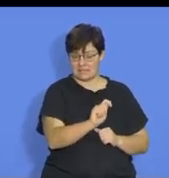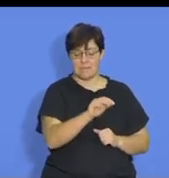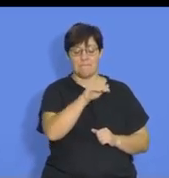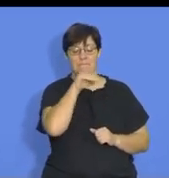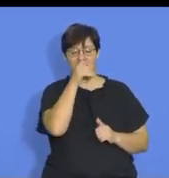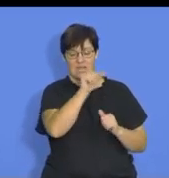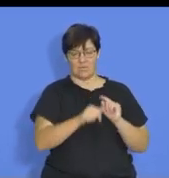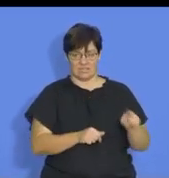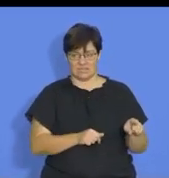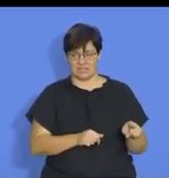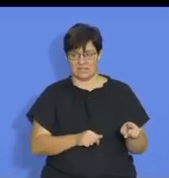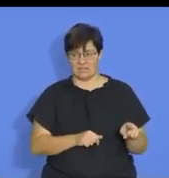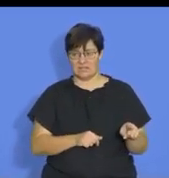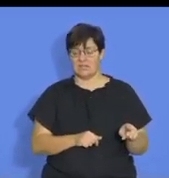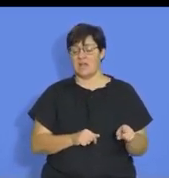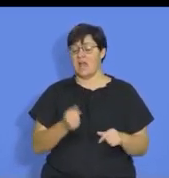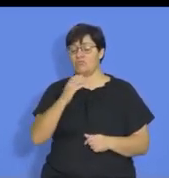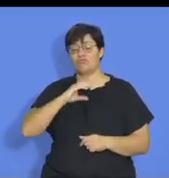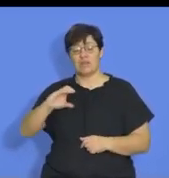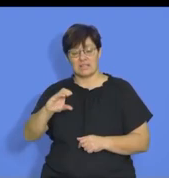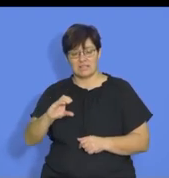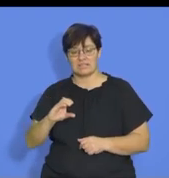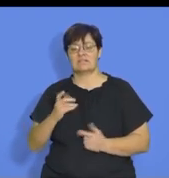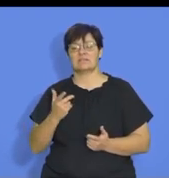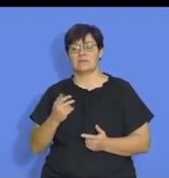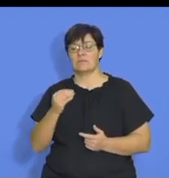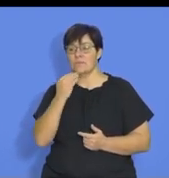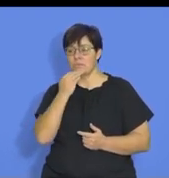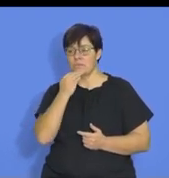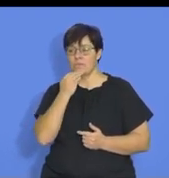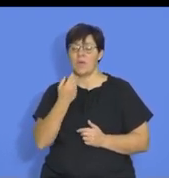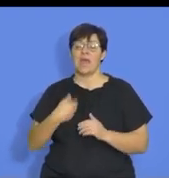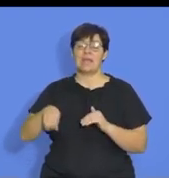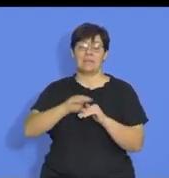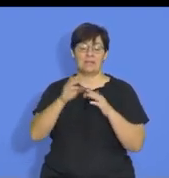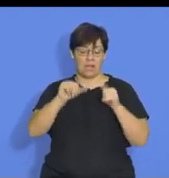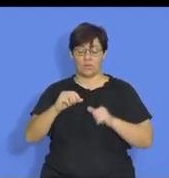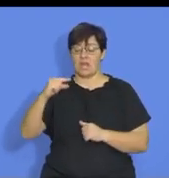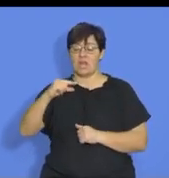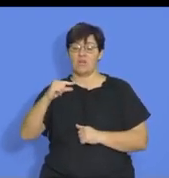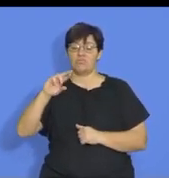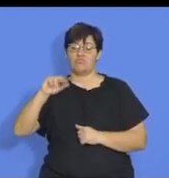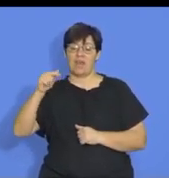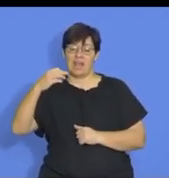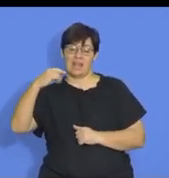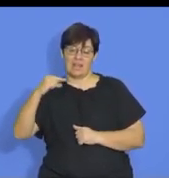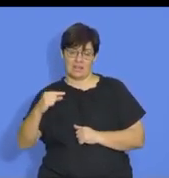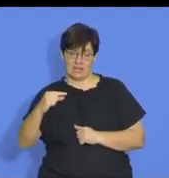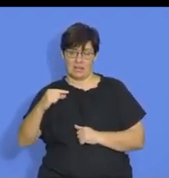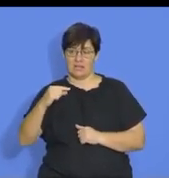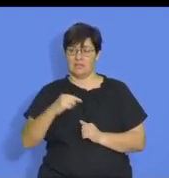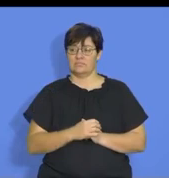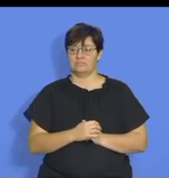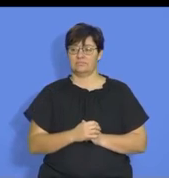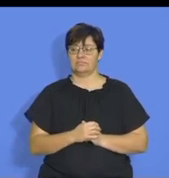bank account. My account credit is capital. And please, guys, write down the